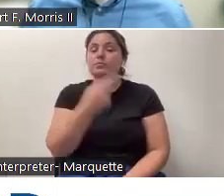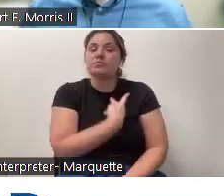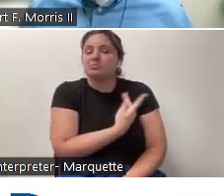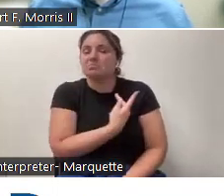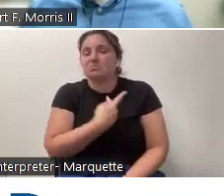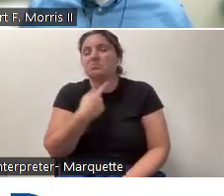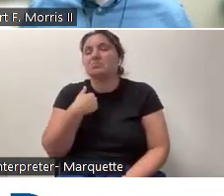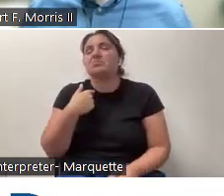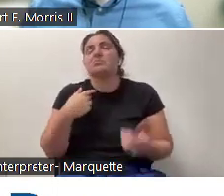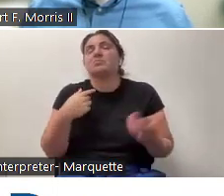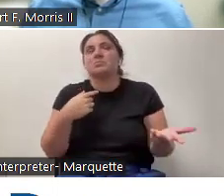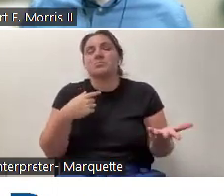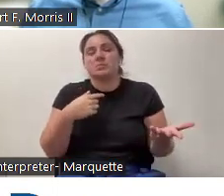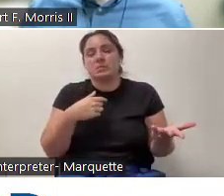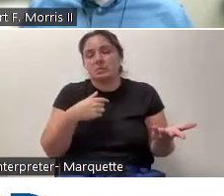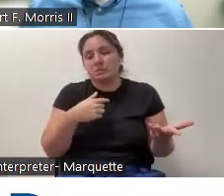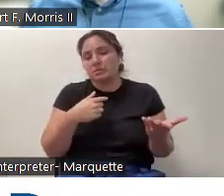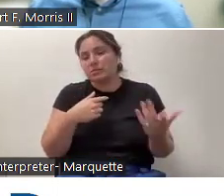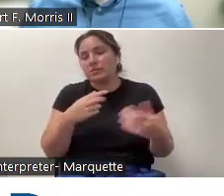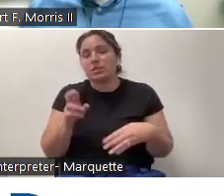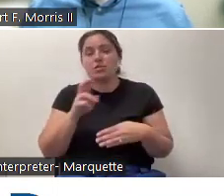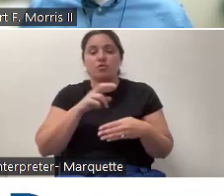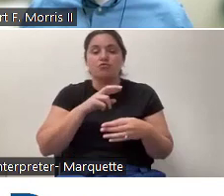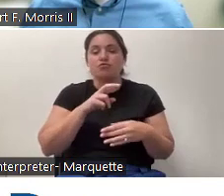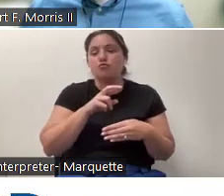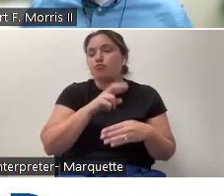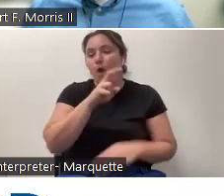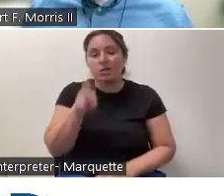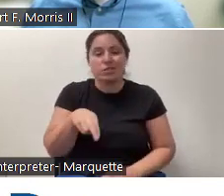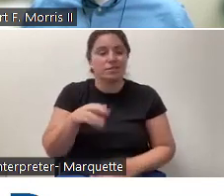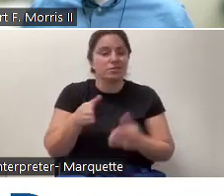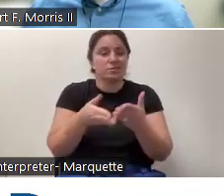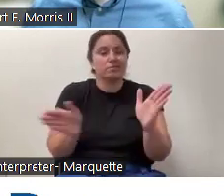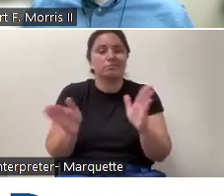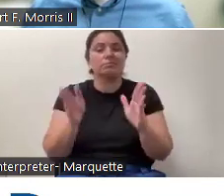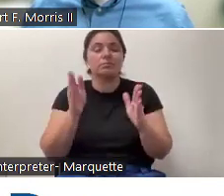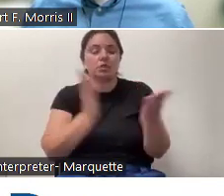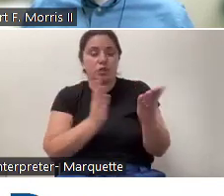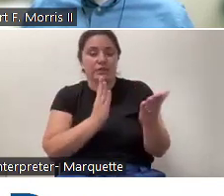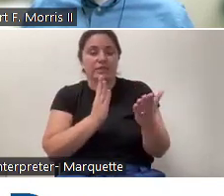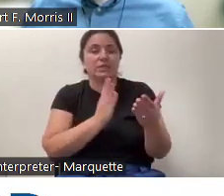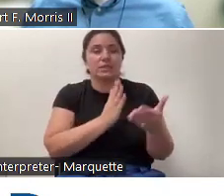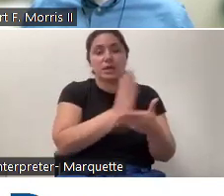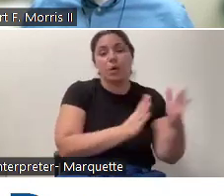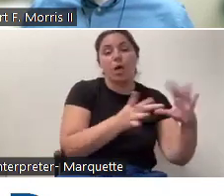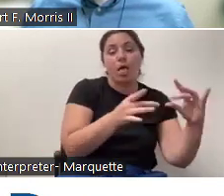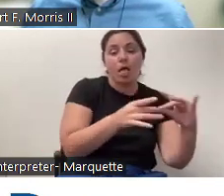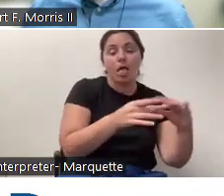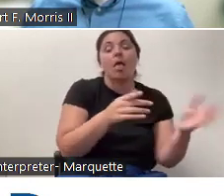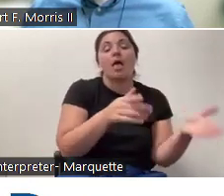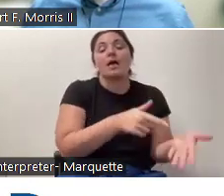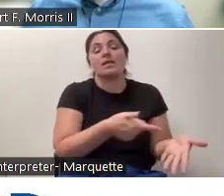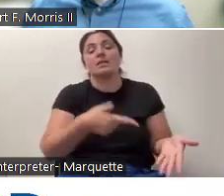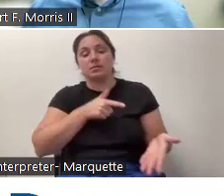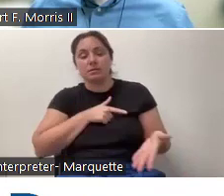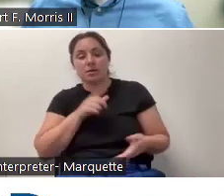on presentations. He'll cover like Rochester Works general services, and then I'll do a part on disability services. And some of